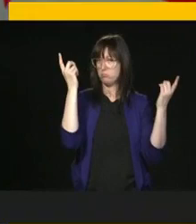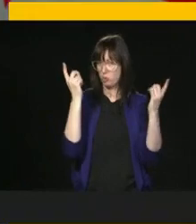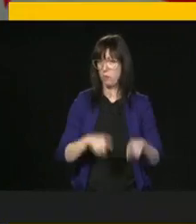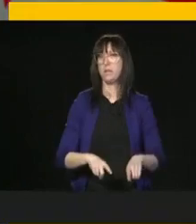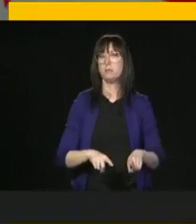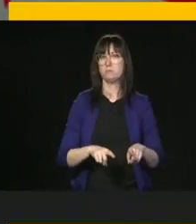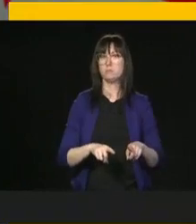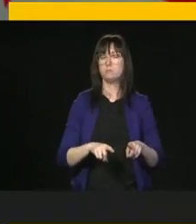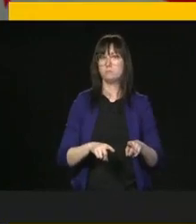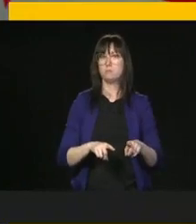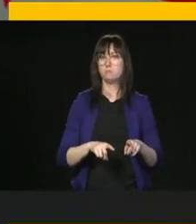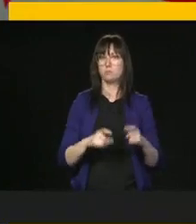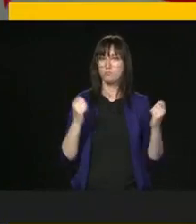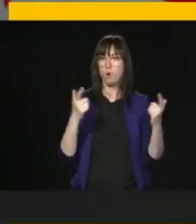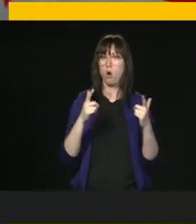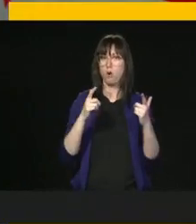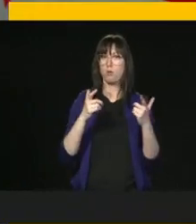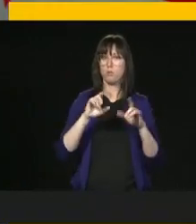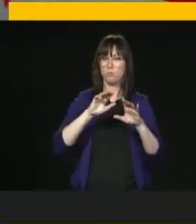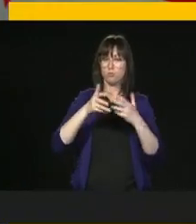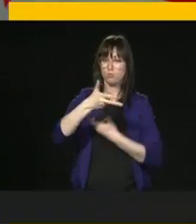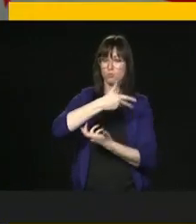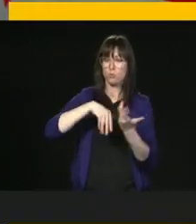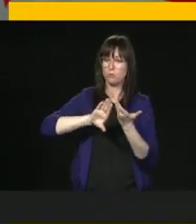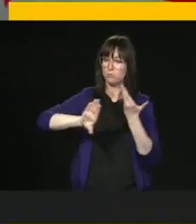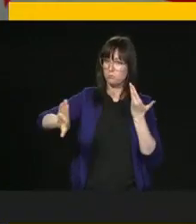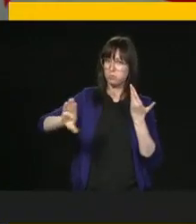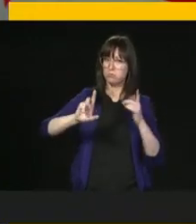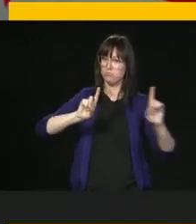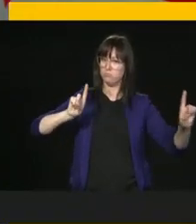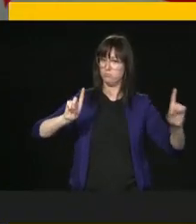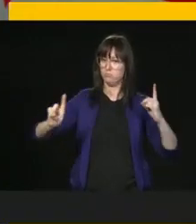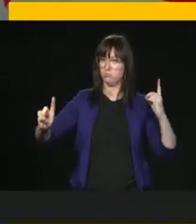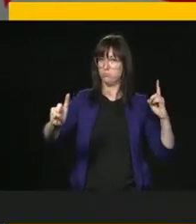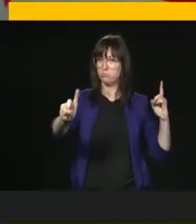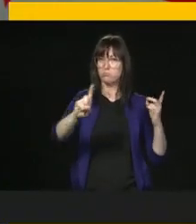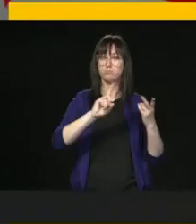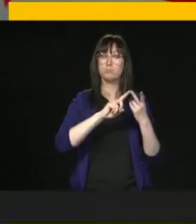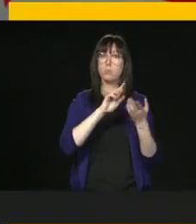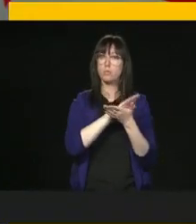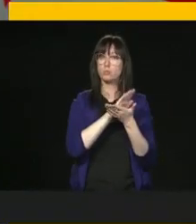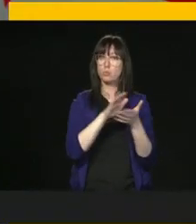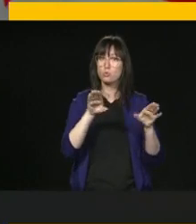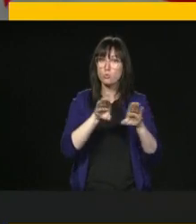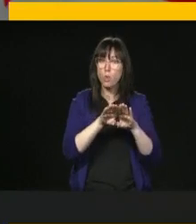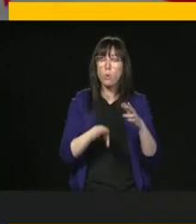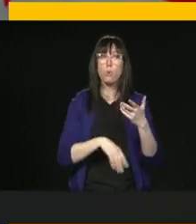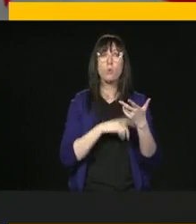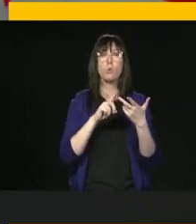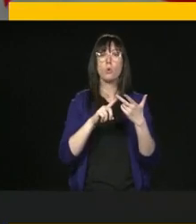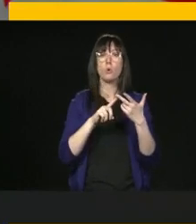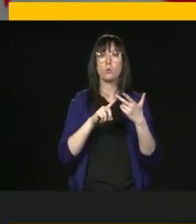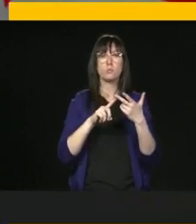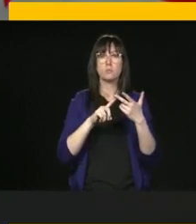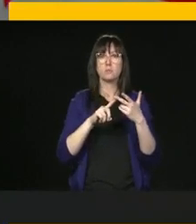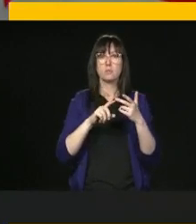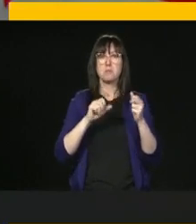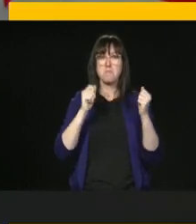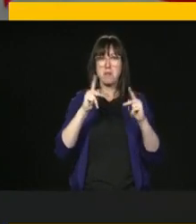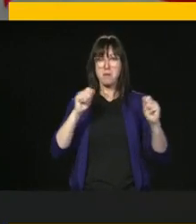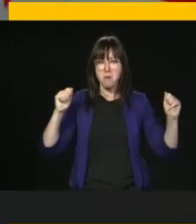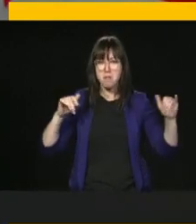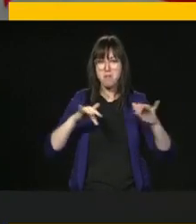distancing measures and closing down schools and reducing mass gatherings, etc. So I think